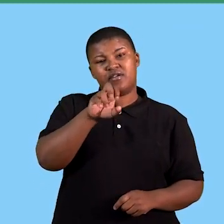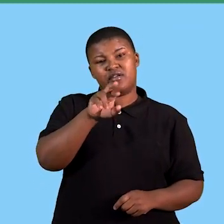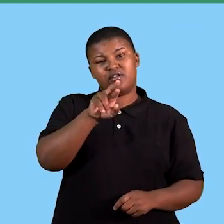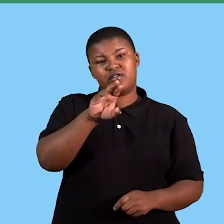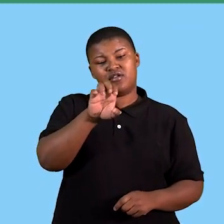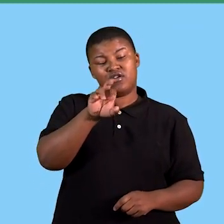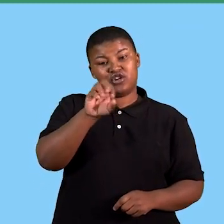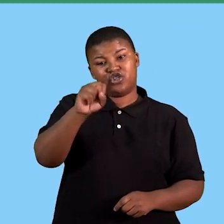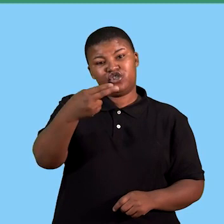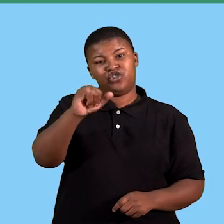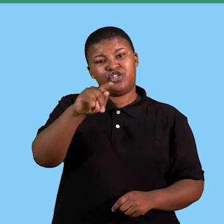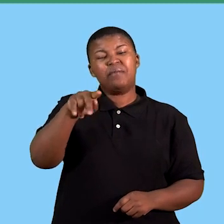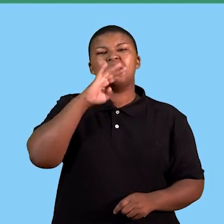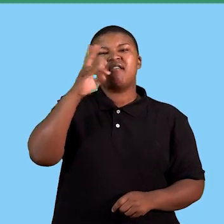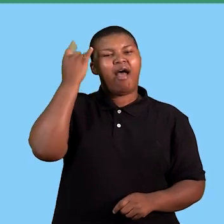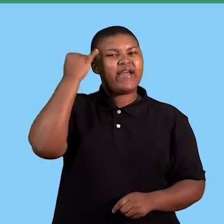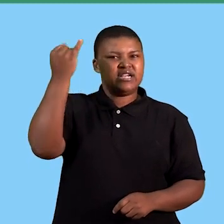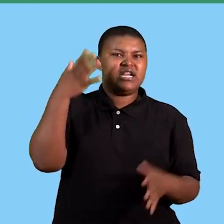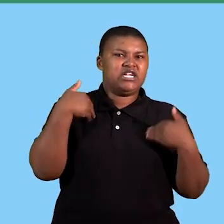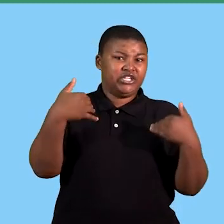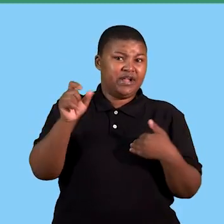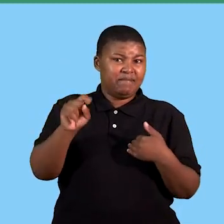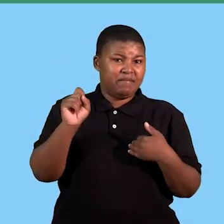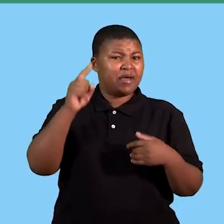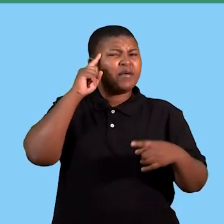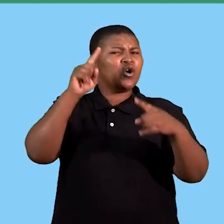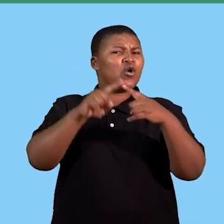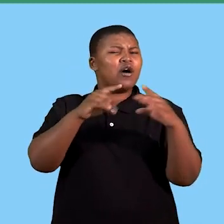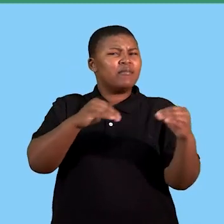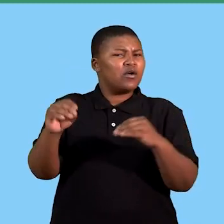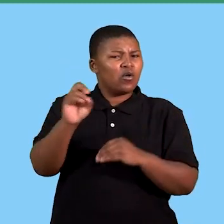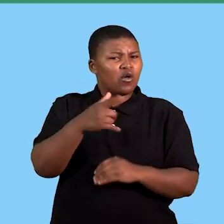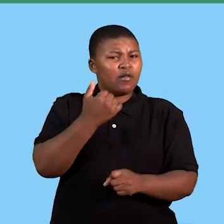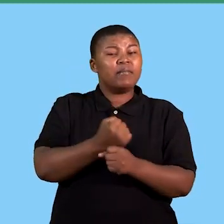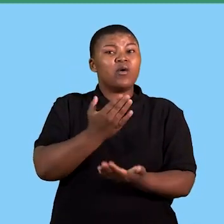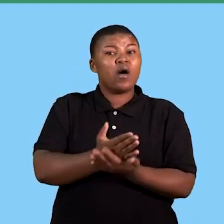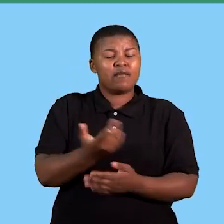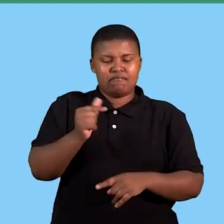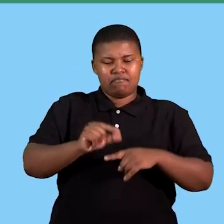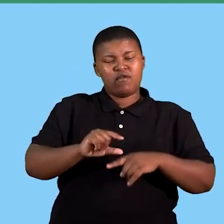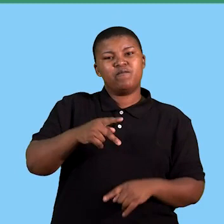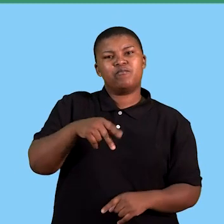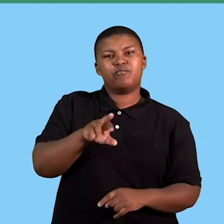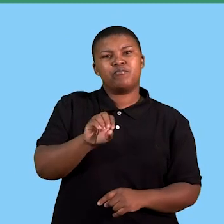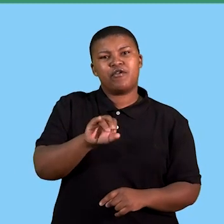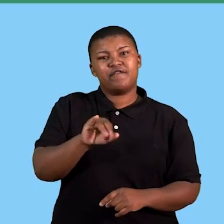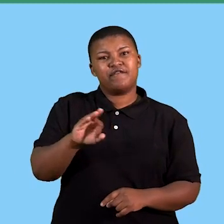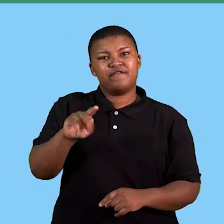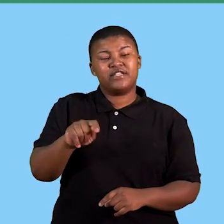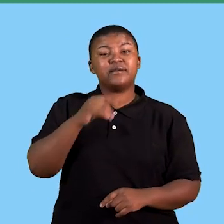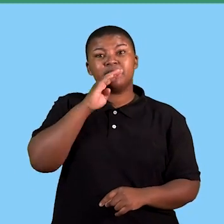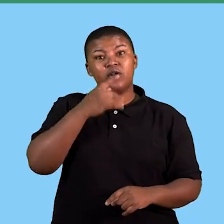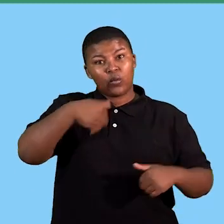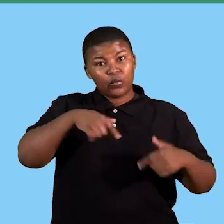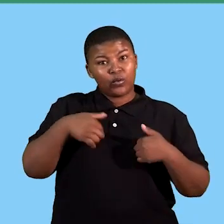business. Now, the goal of any business is what? Is to make a profit. So we want to start